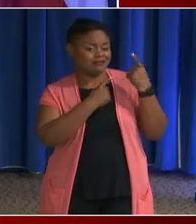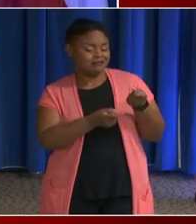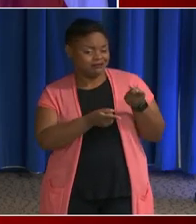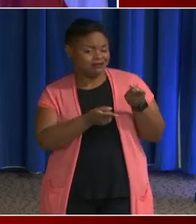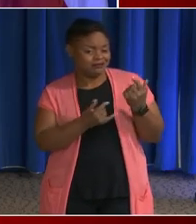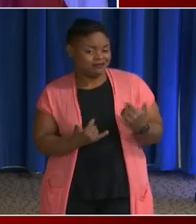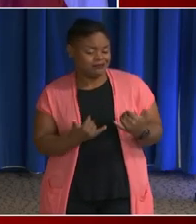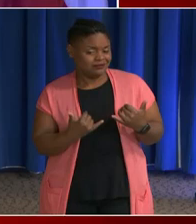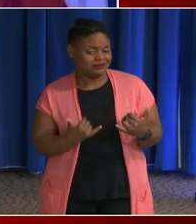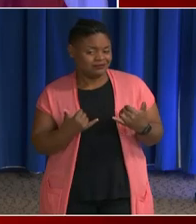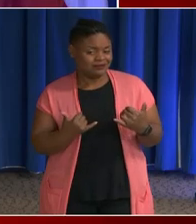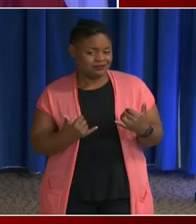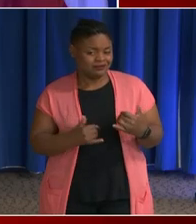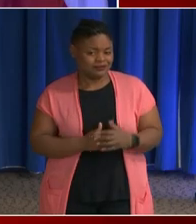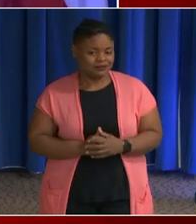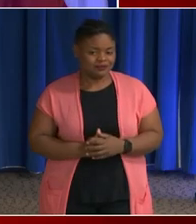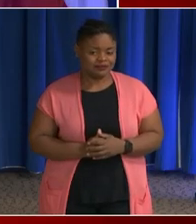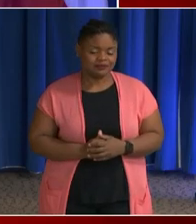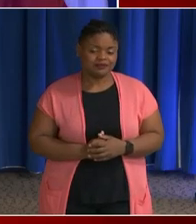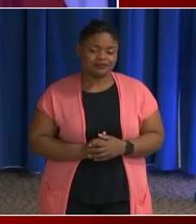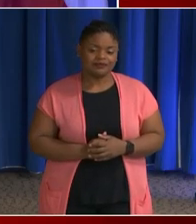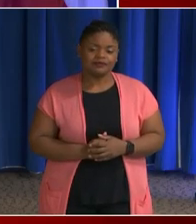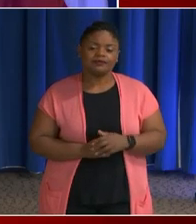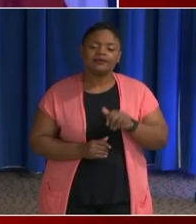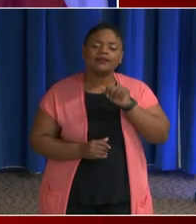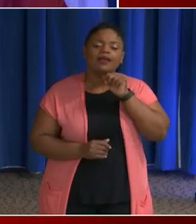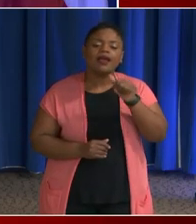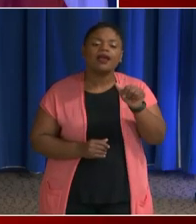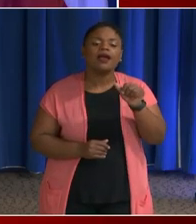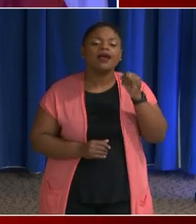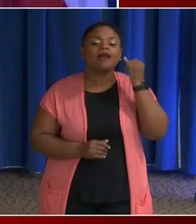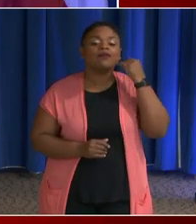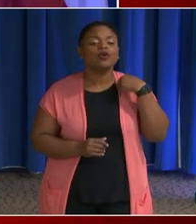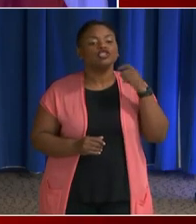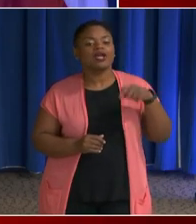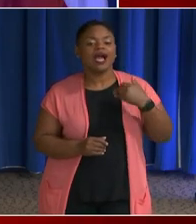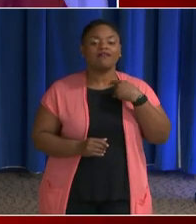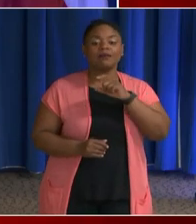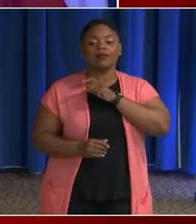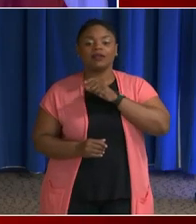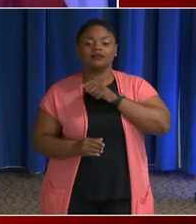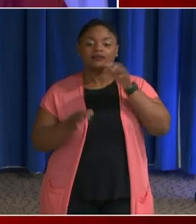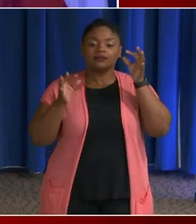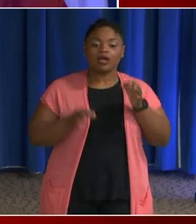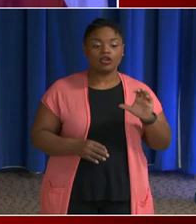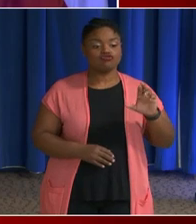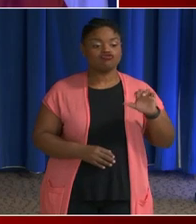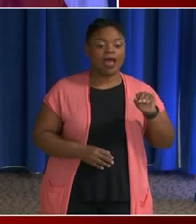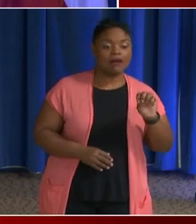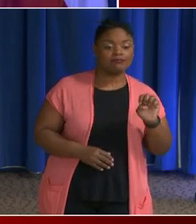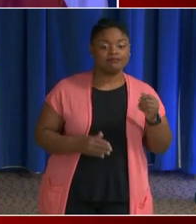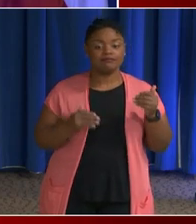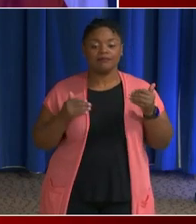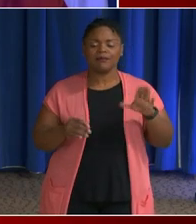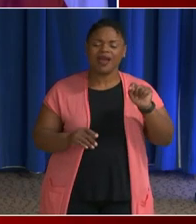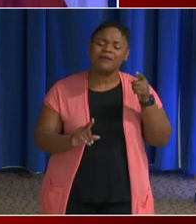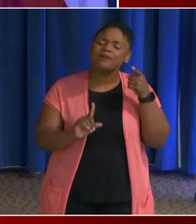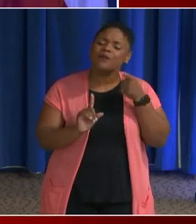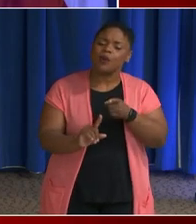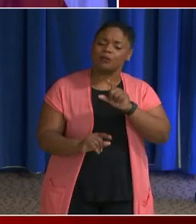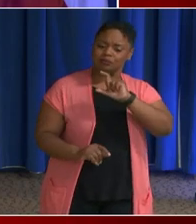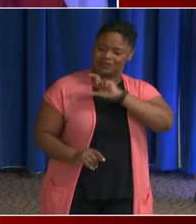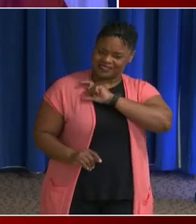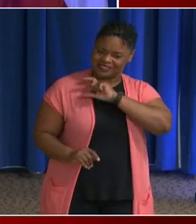not whether there should be a police response to crime, but rather police misconduct, and how